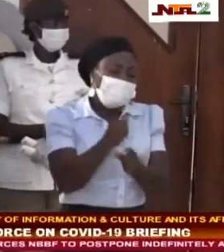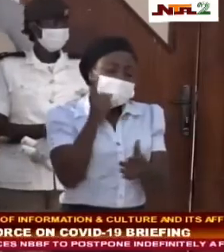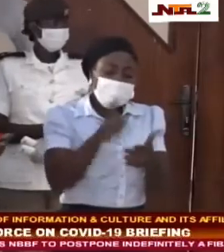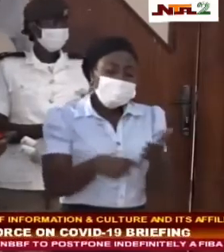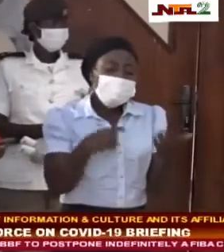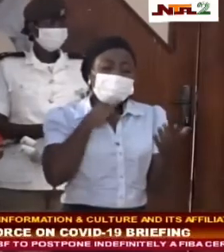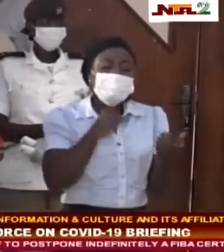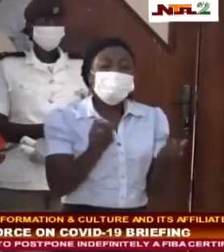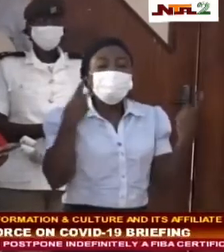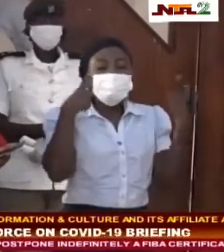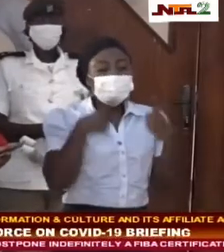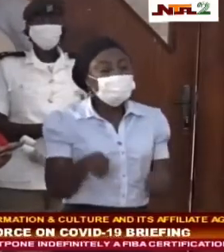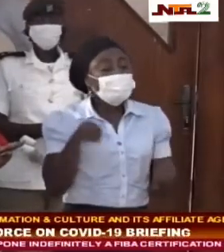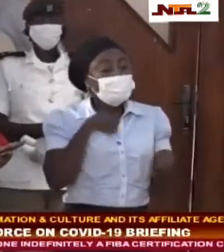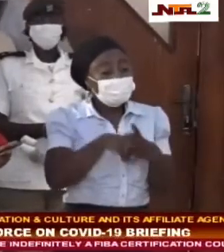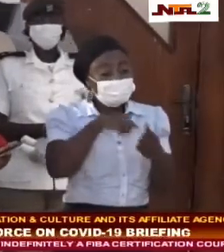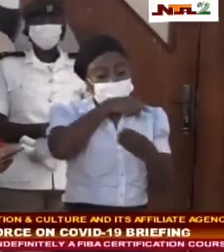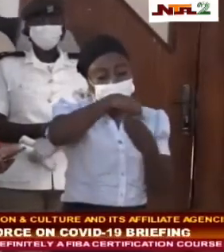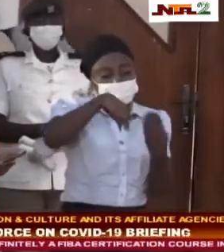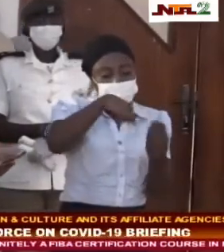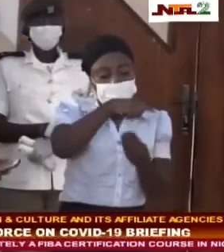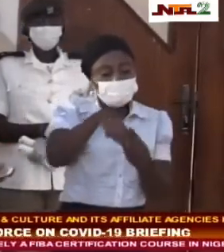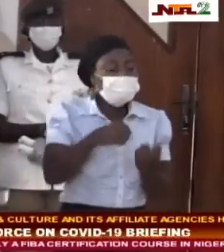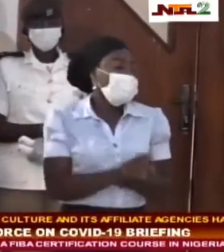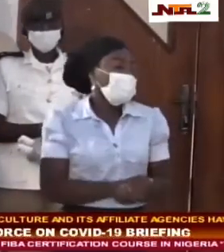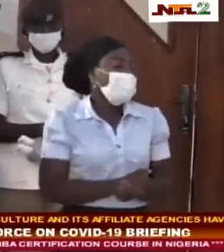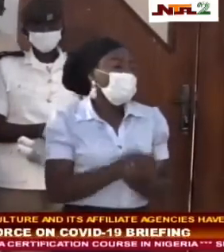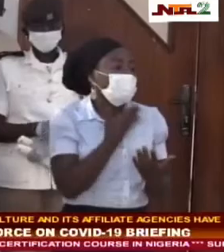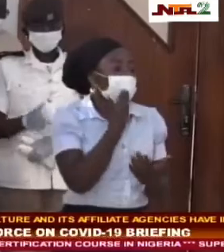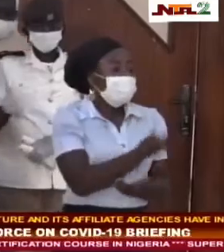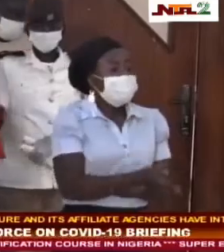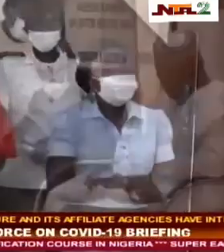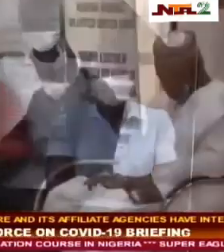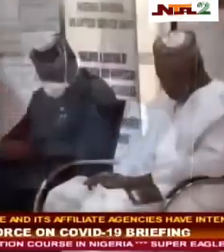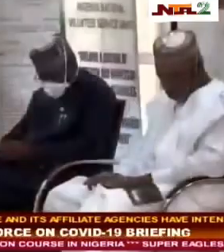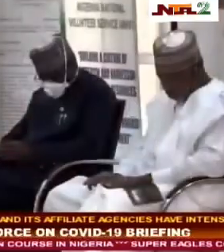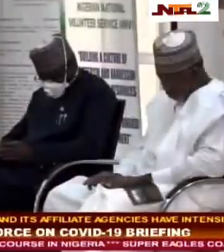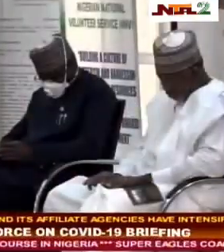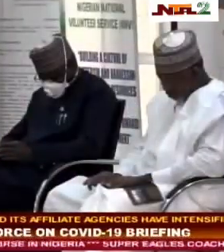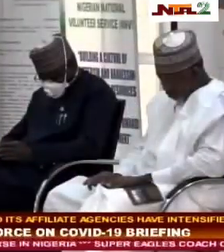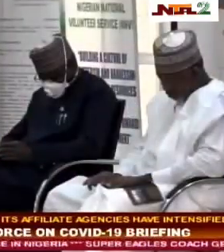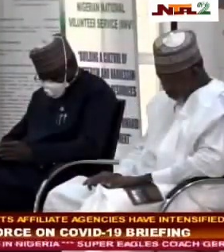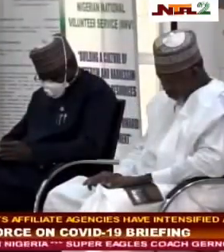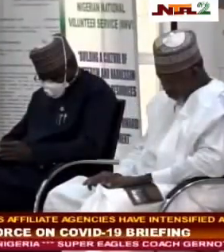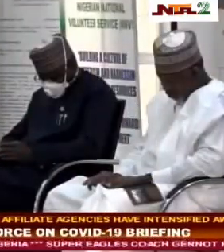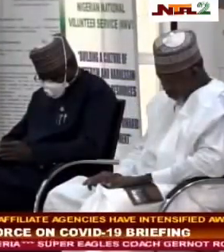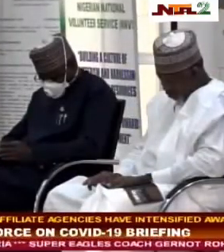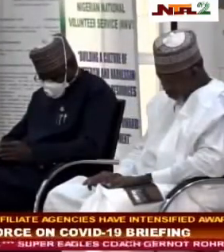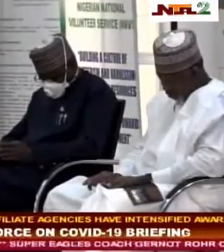and cooperate during this lockdown. Thank you.